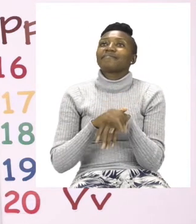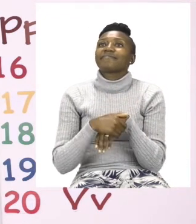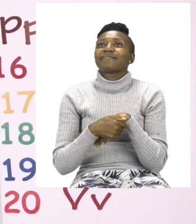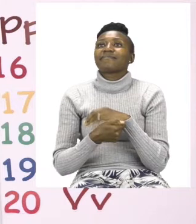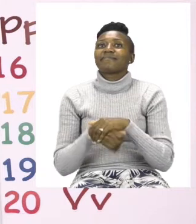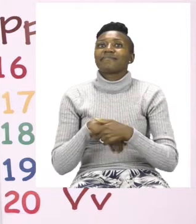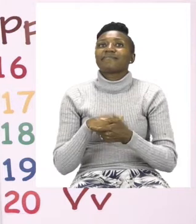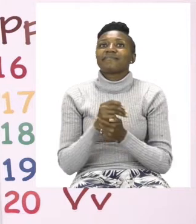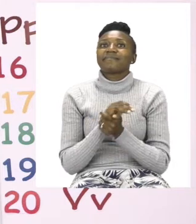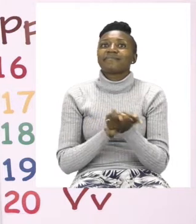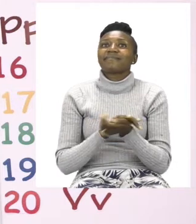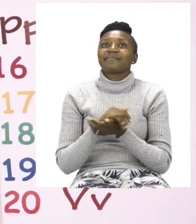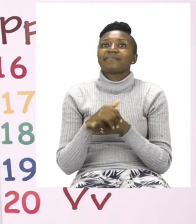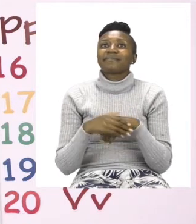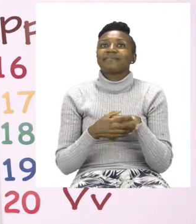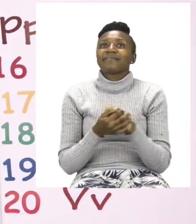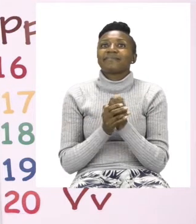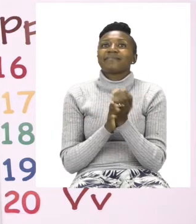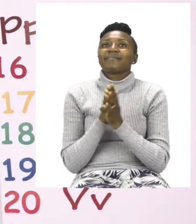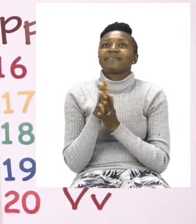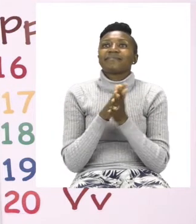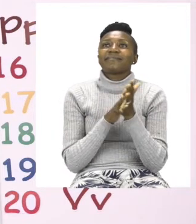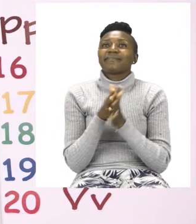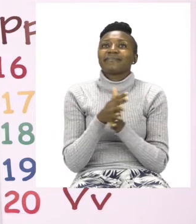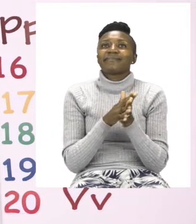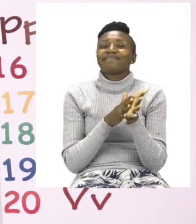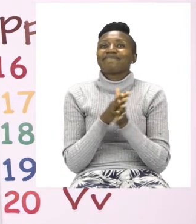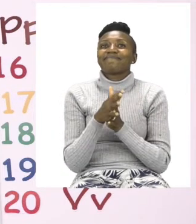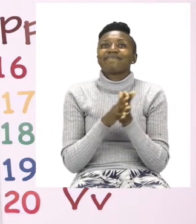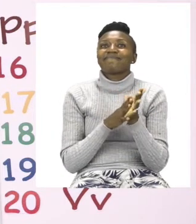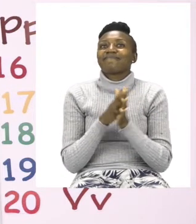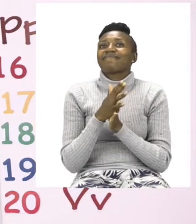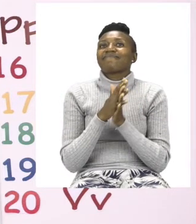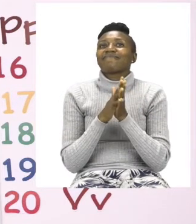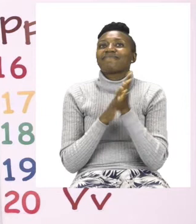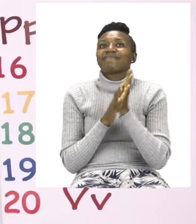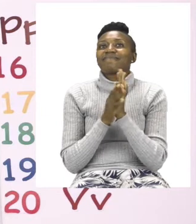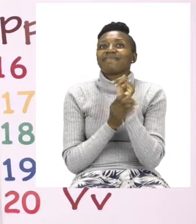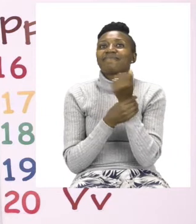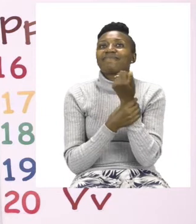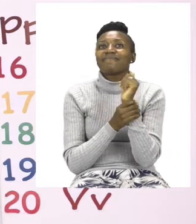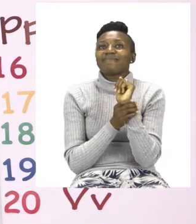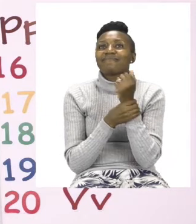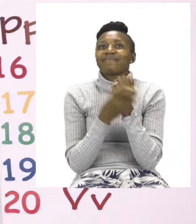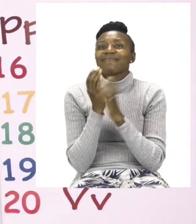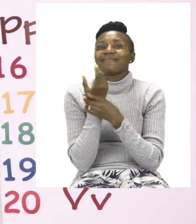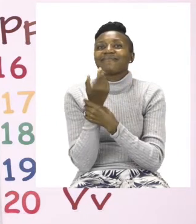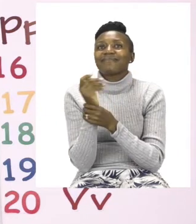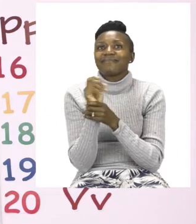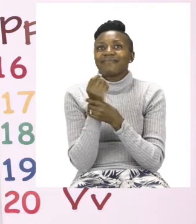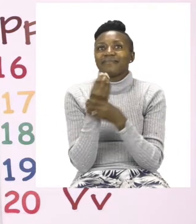around our hands, in between our fingers, on our